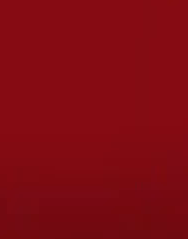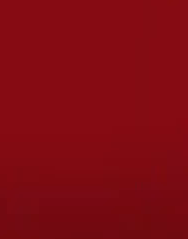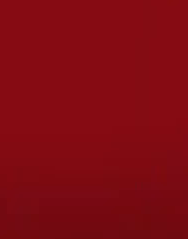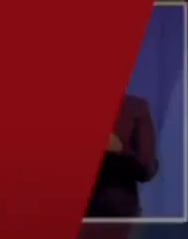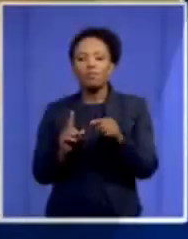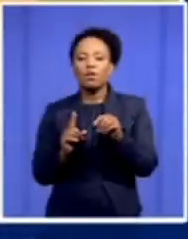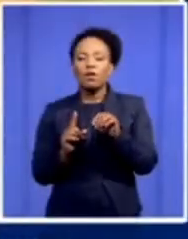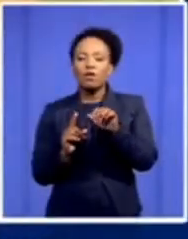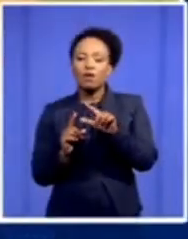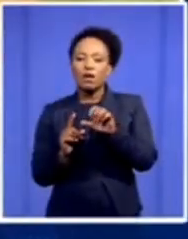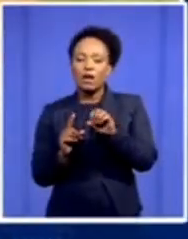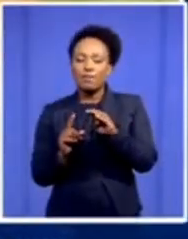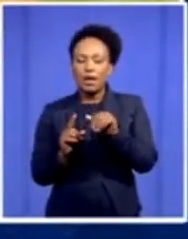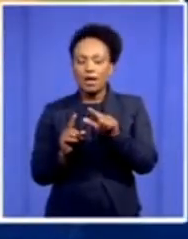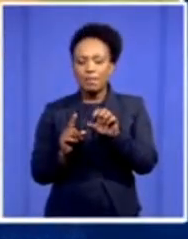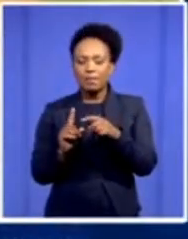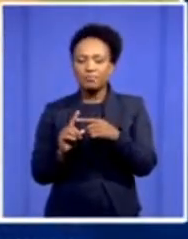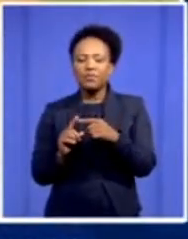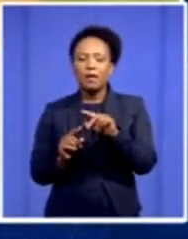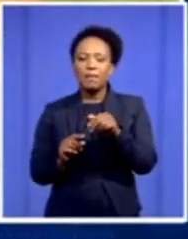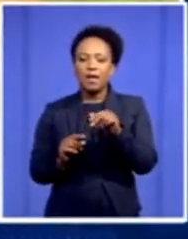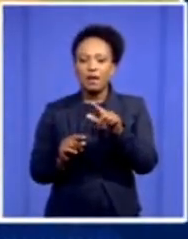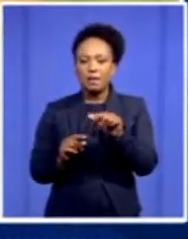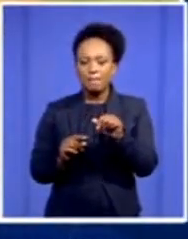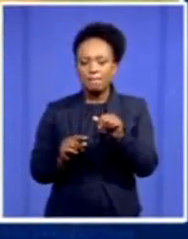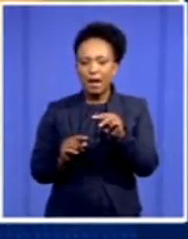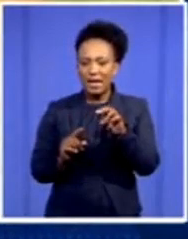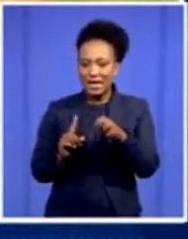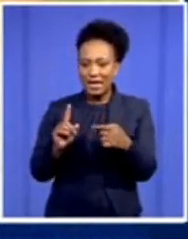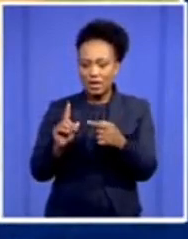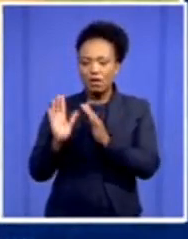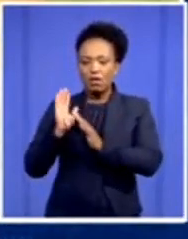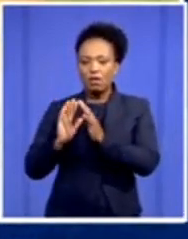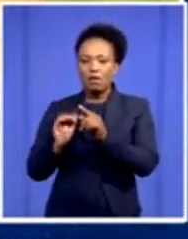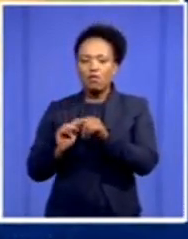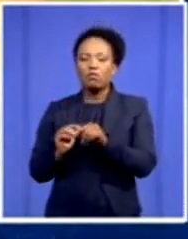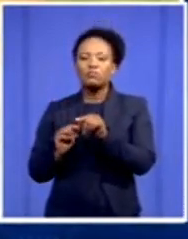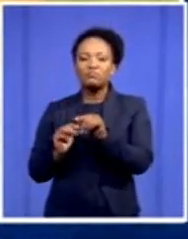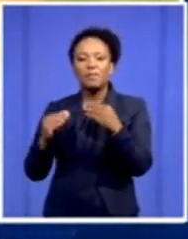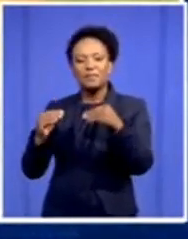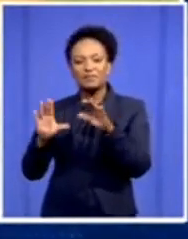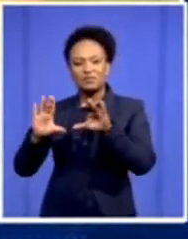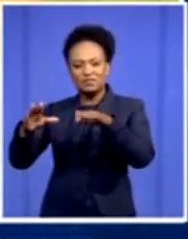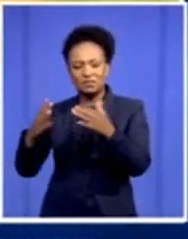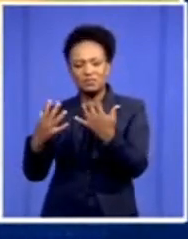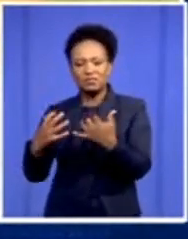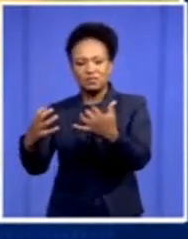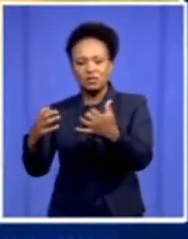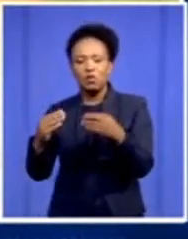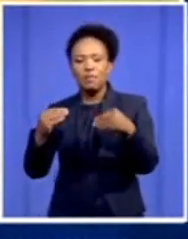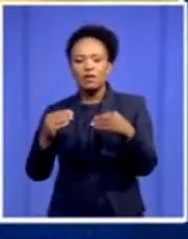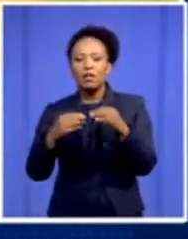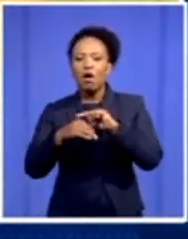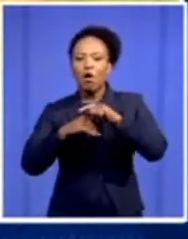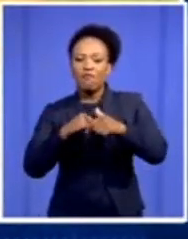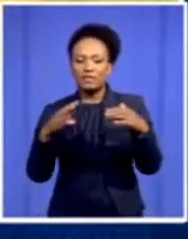us from Malamulele substation, where the Limpopo Business Chamber is preparing to host a small business conference tomorrow. Pimani, a very